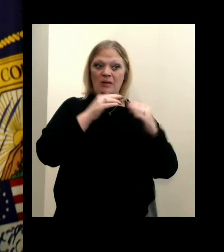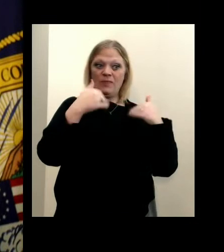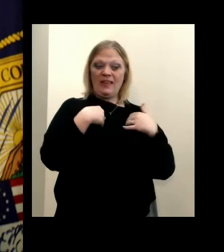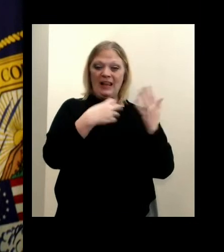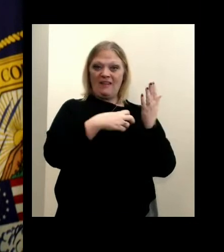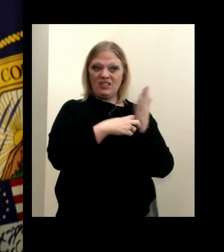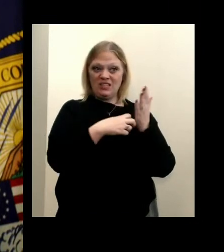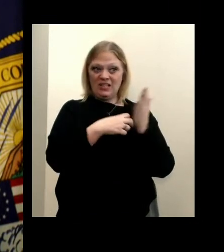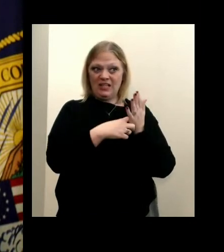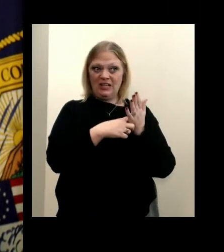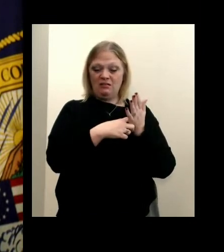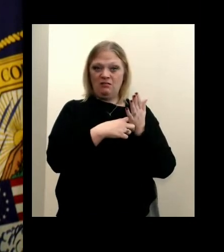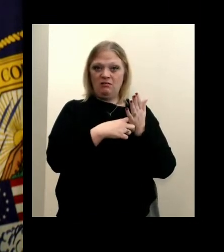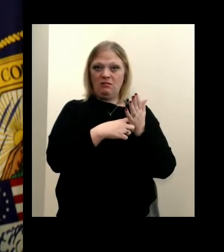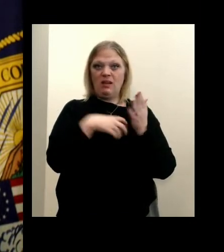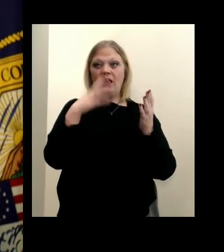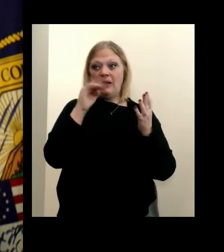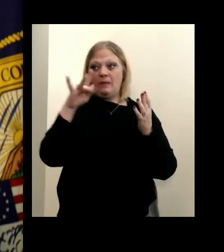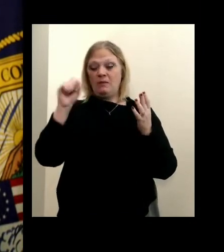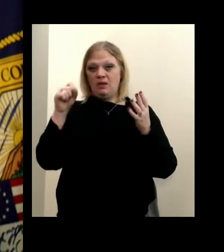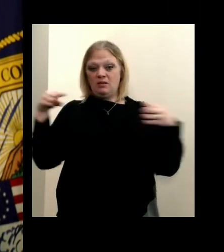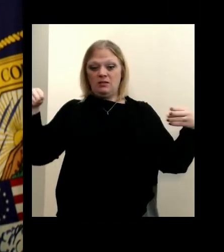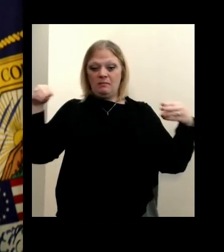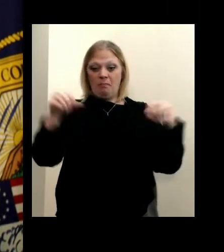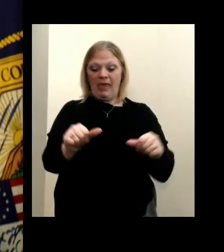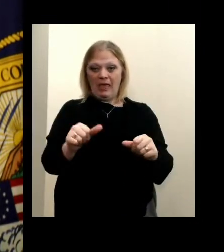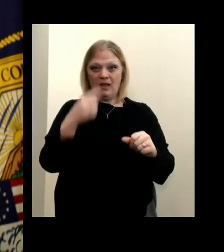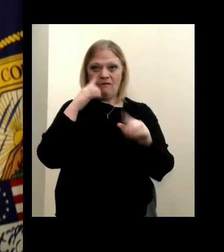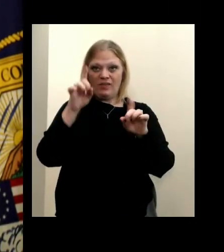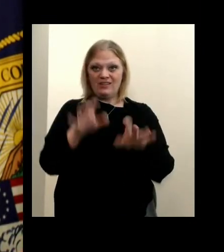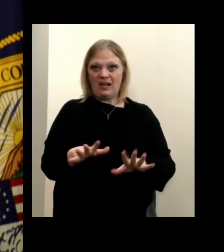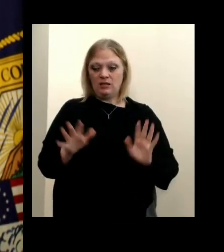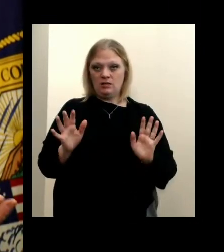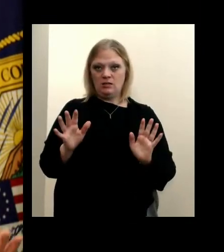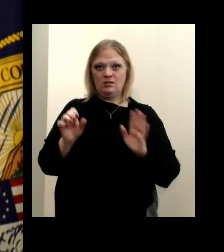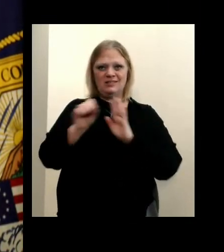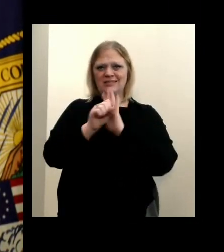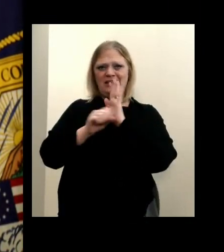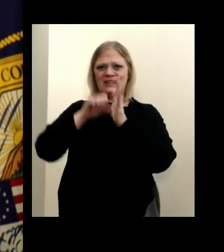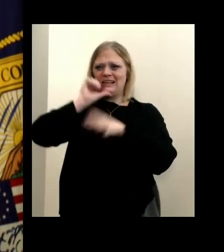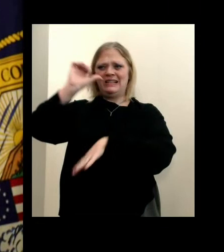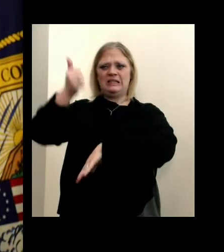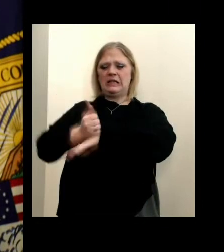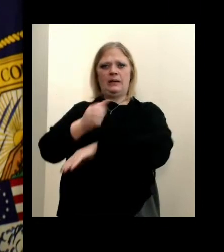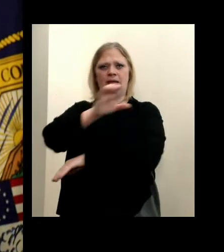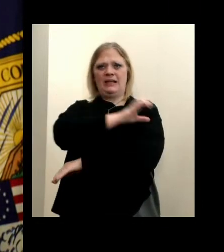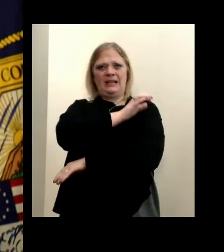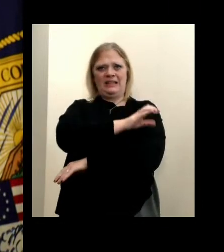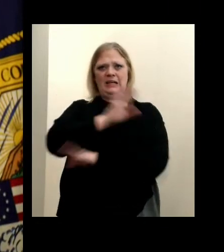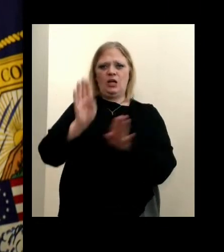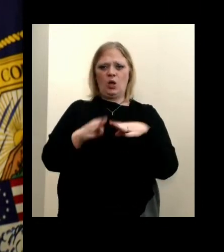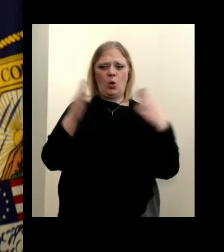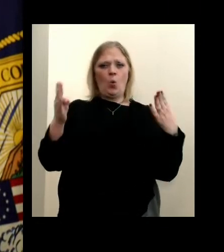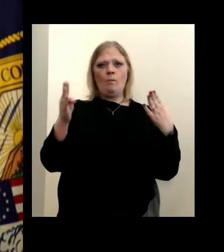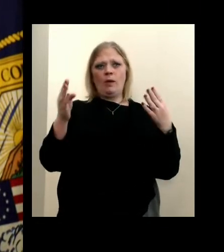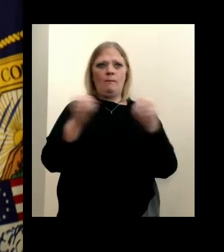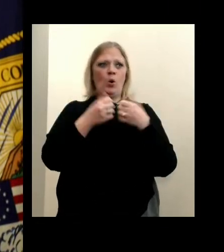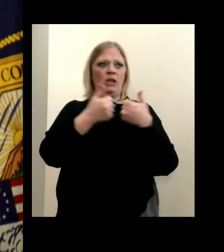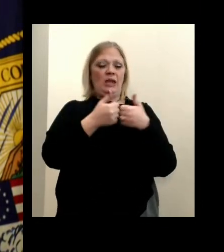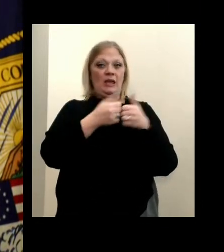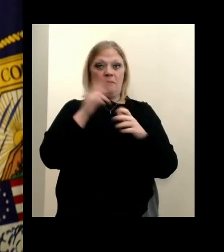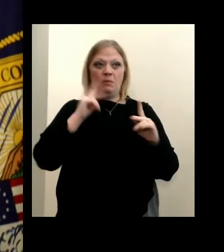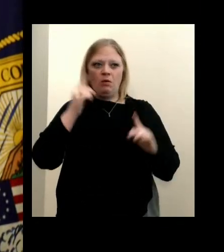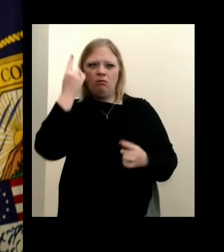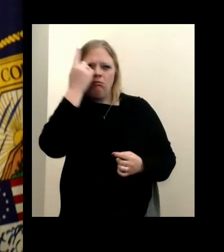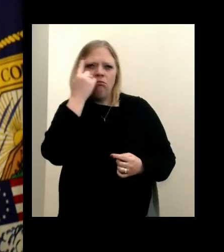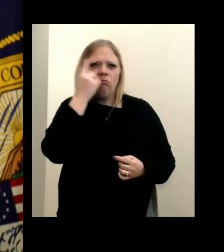the Bills paid a portion of the price. So it's not like the state is going to set up these clinics to open up these other games. So if people are wondering, well, what